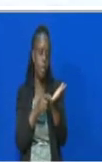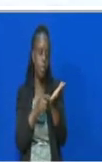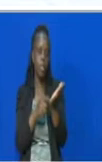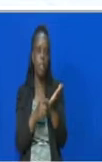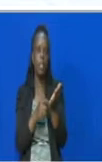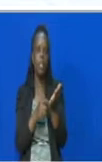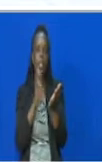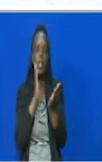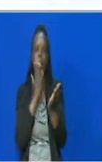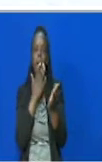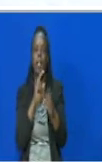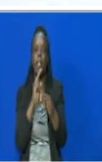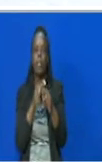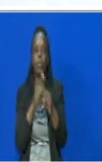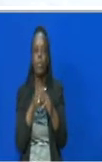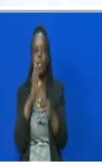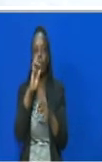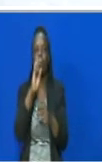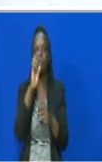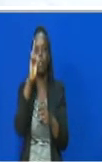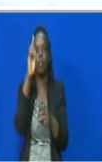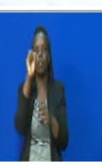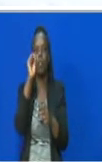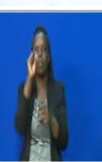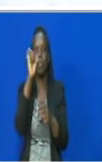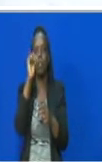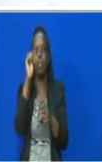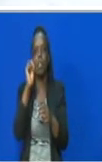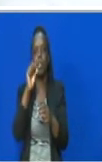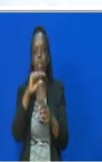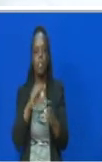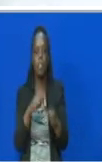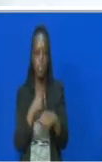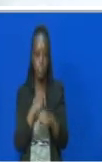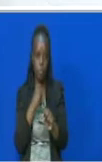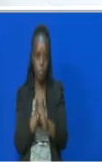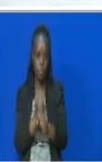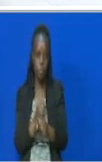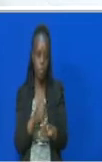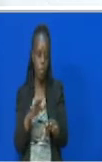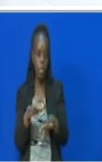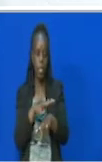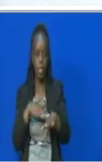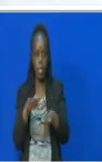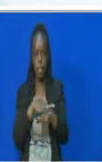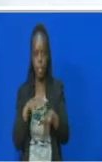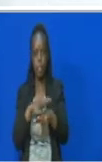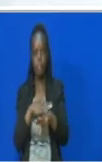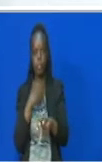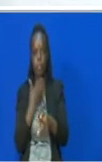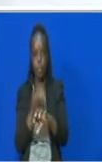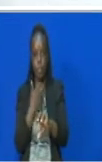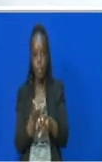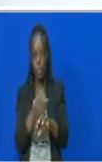call rusting. Usually forms on the surface of the metal iron. And